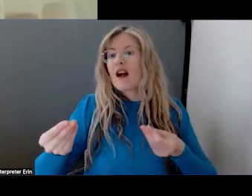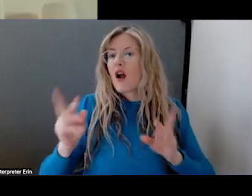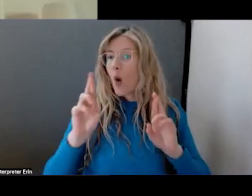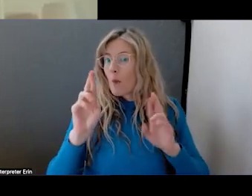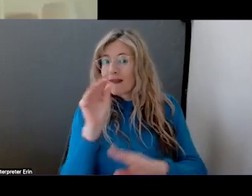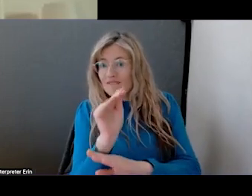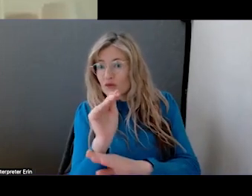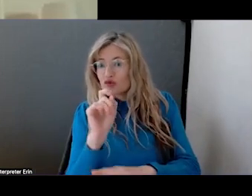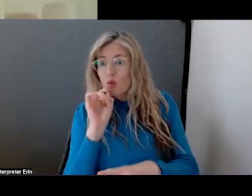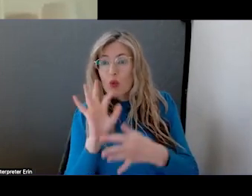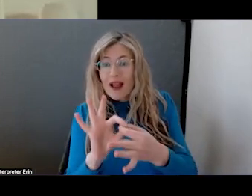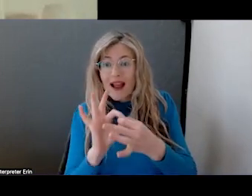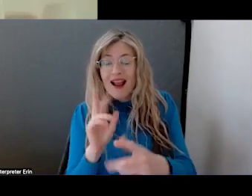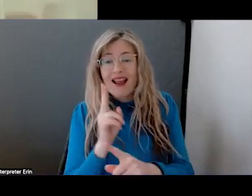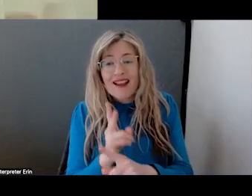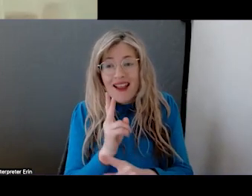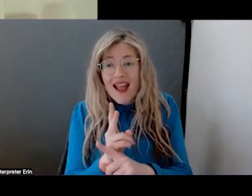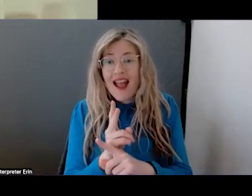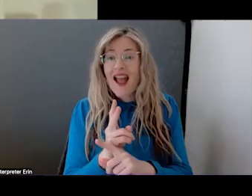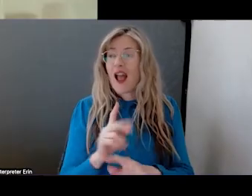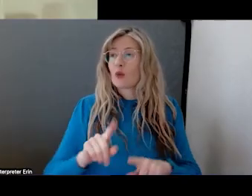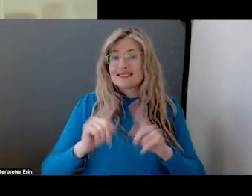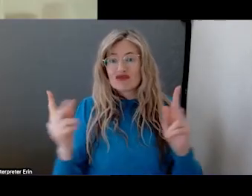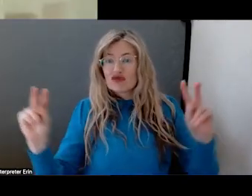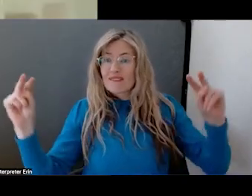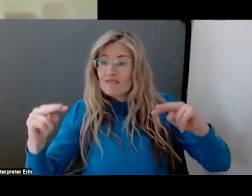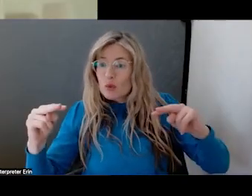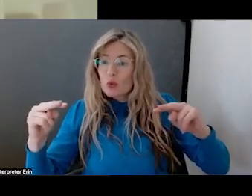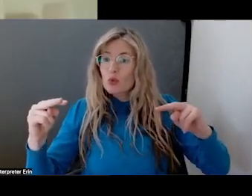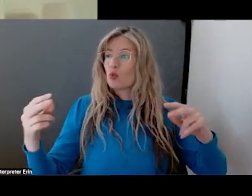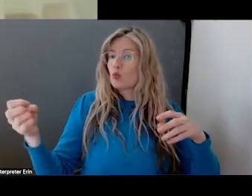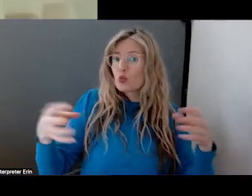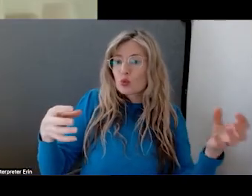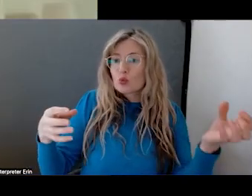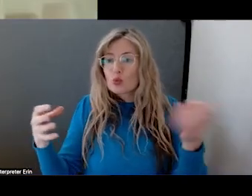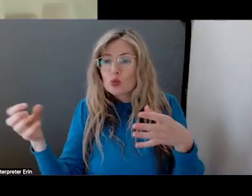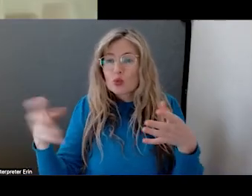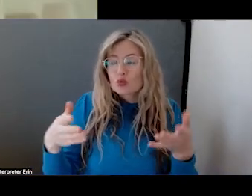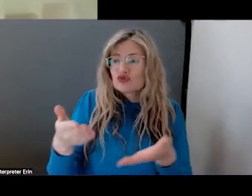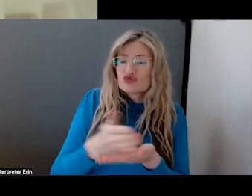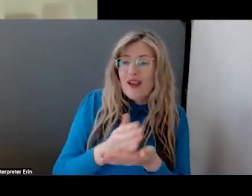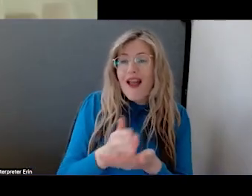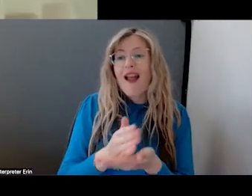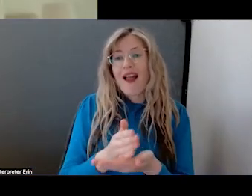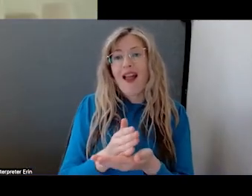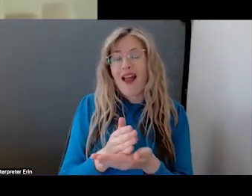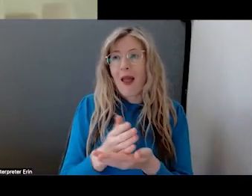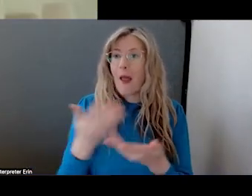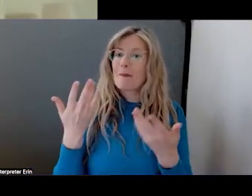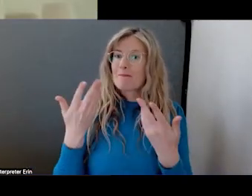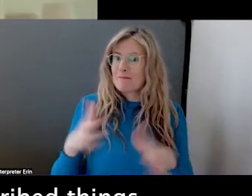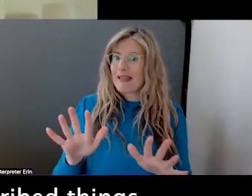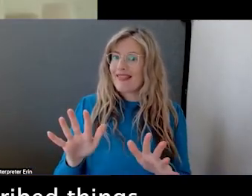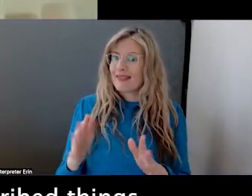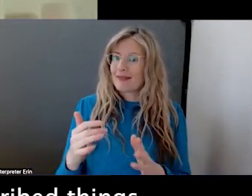practice, and sharing different viewpoints, different practices has been of mutual